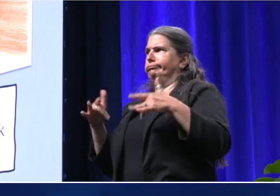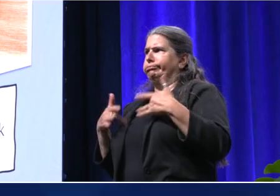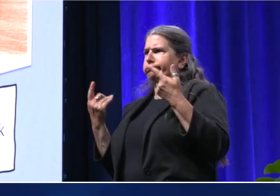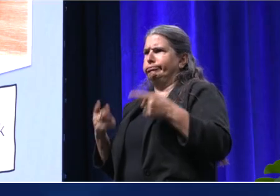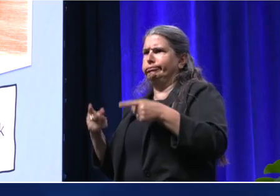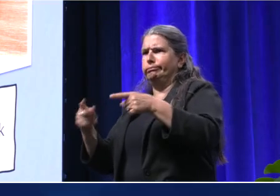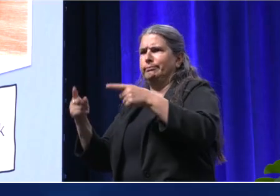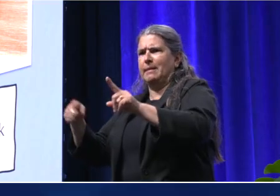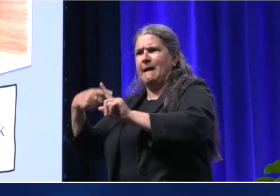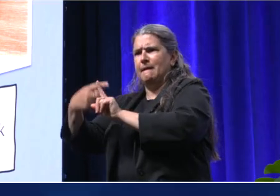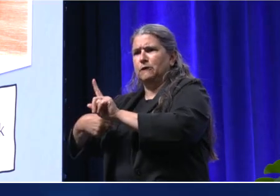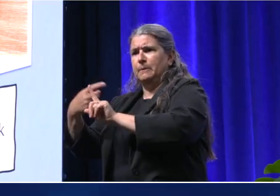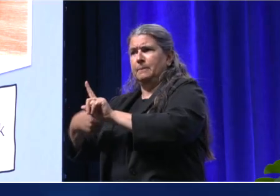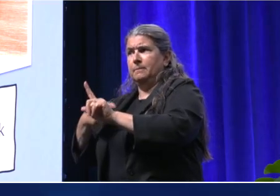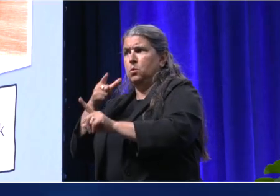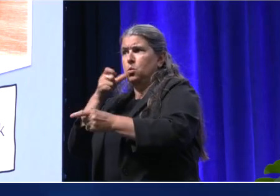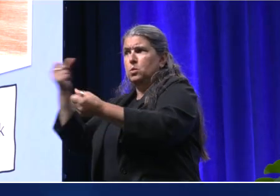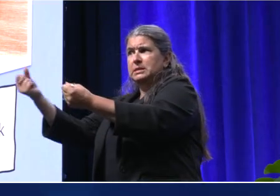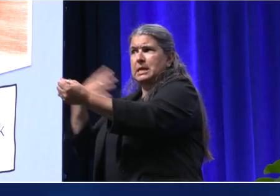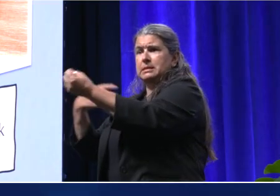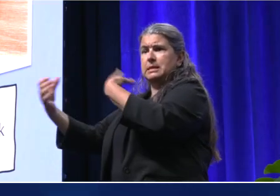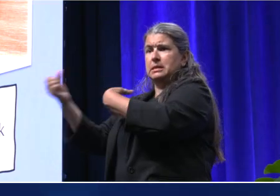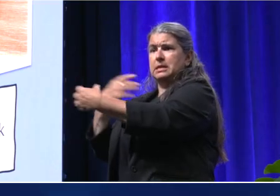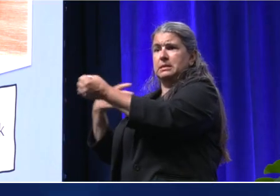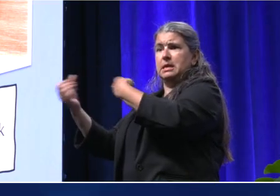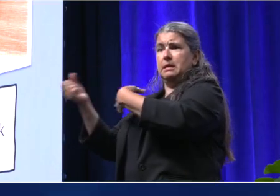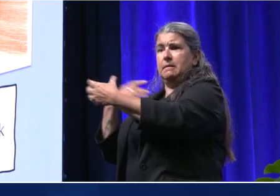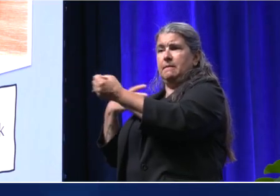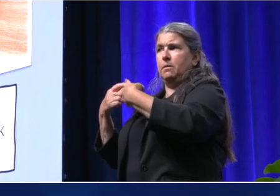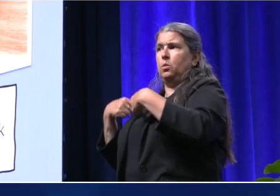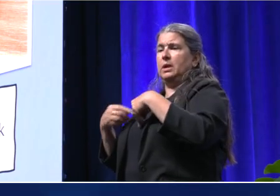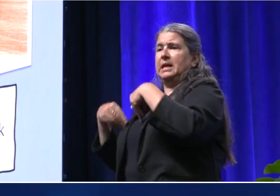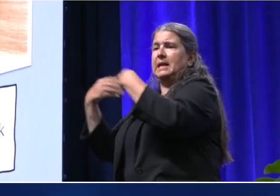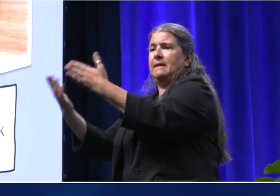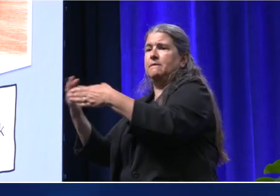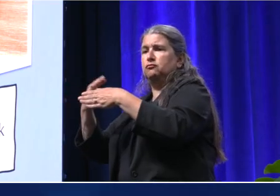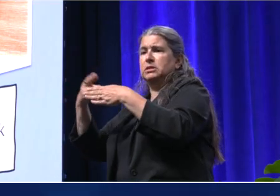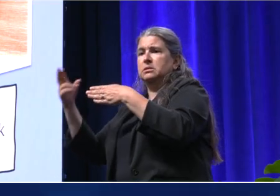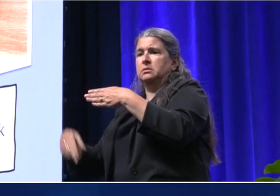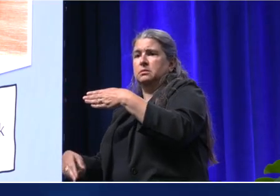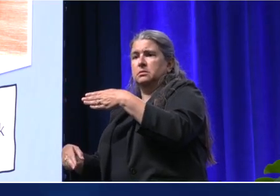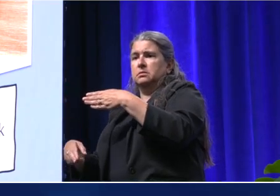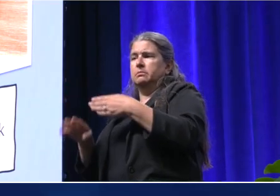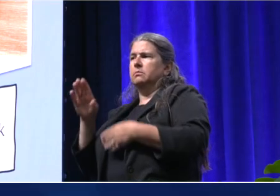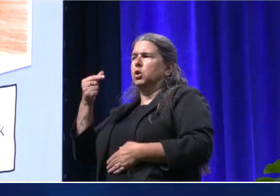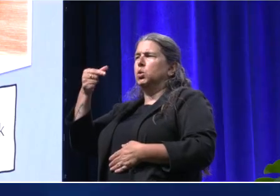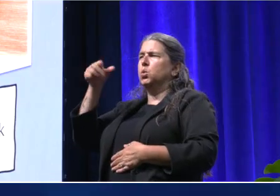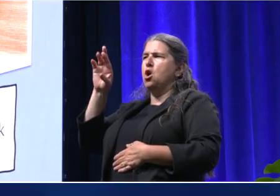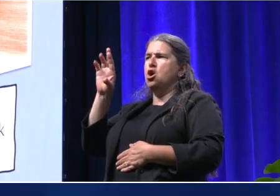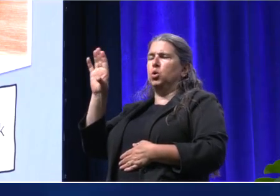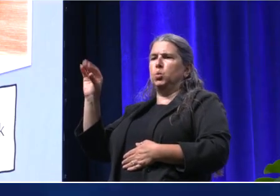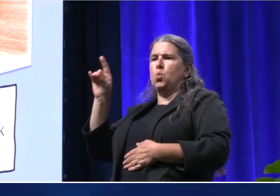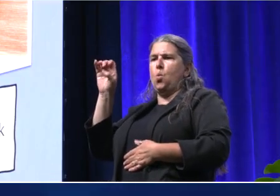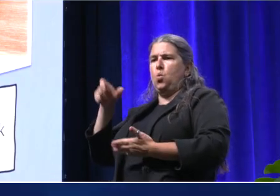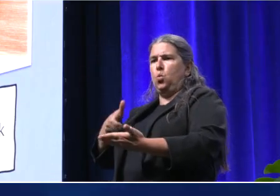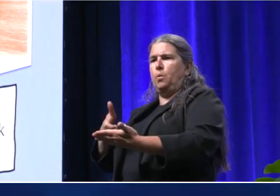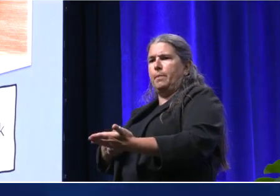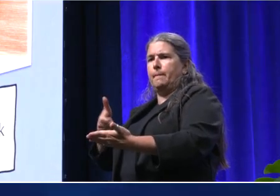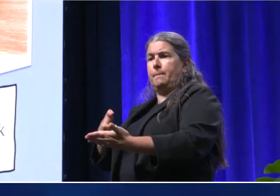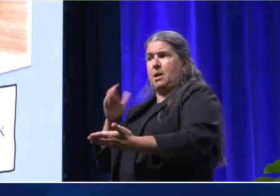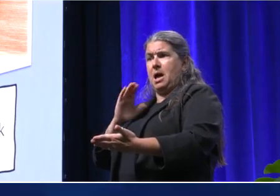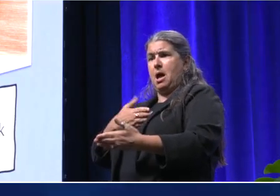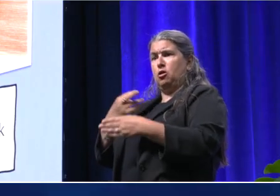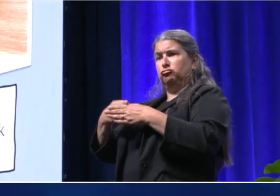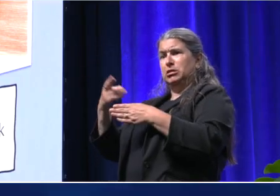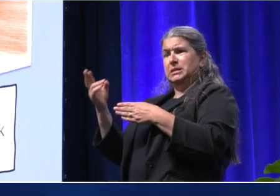provided the samples. And we use that with the QR code, the results. I'm happy to announce that as of this week, our results are live, real time.